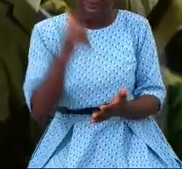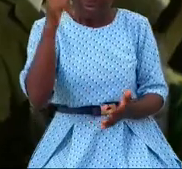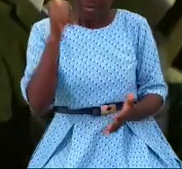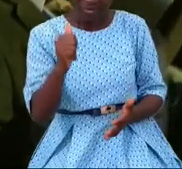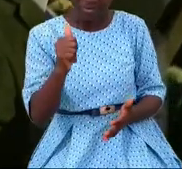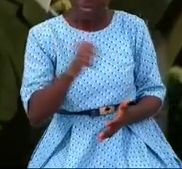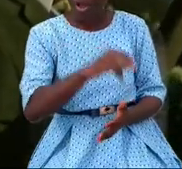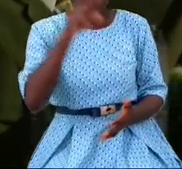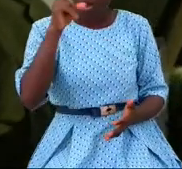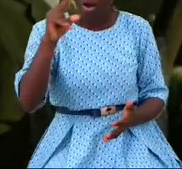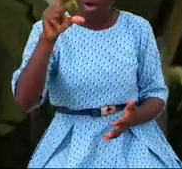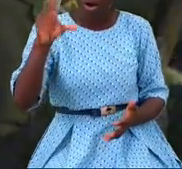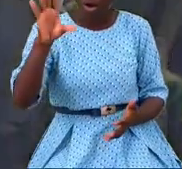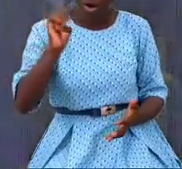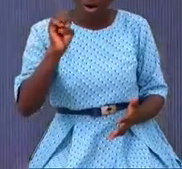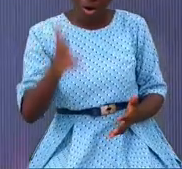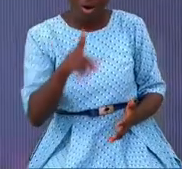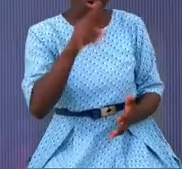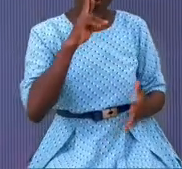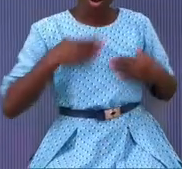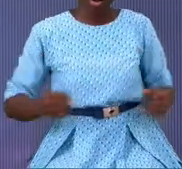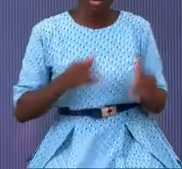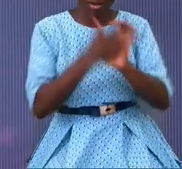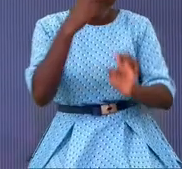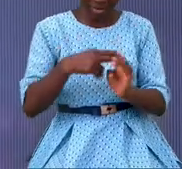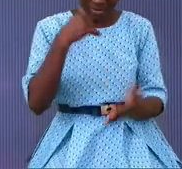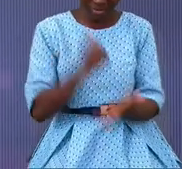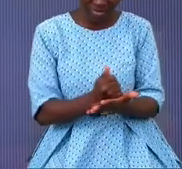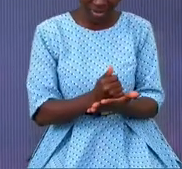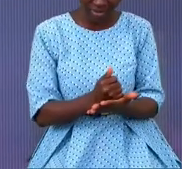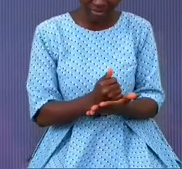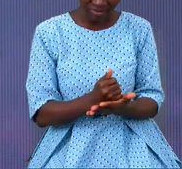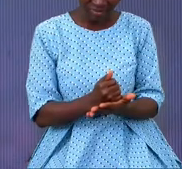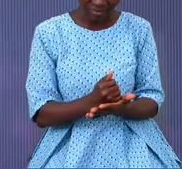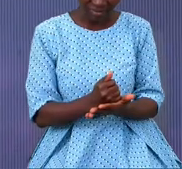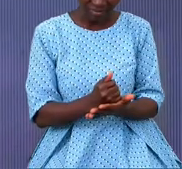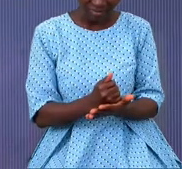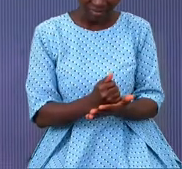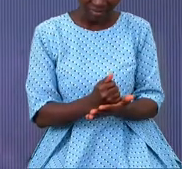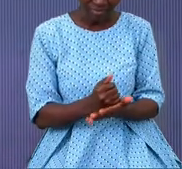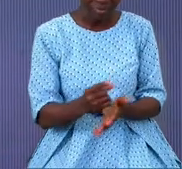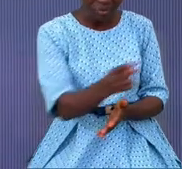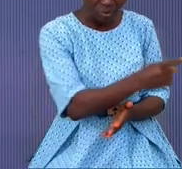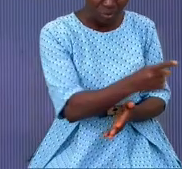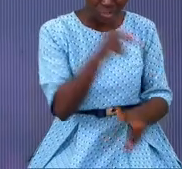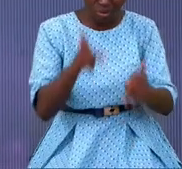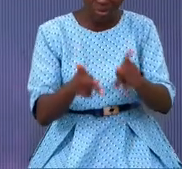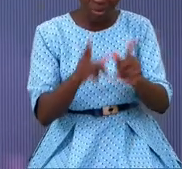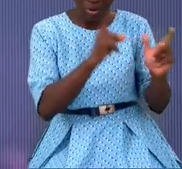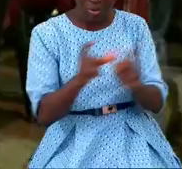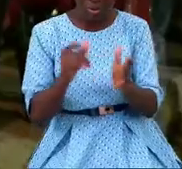Those who are paralyzed, I pray the power of the Lord will touch you right now. Rise up and walk